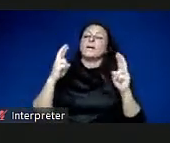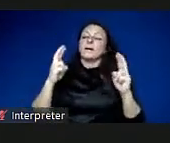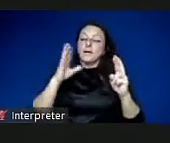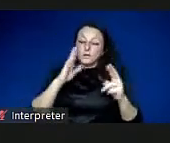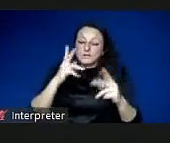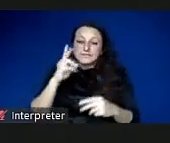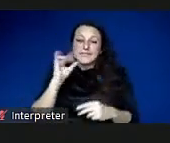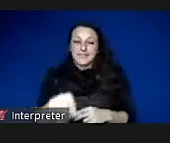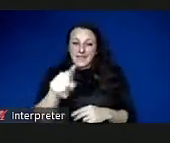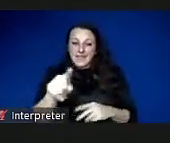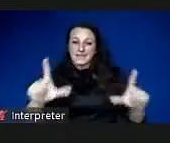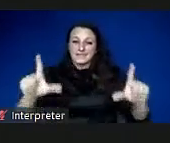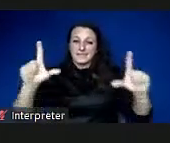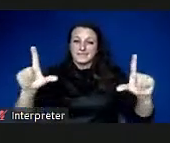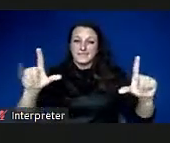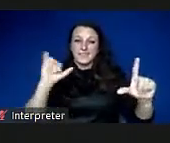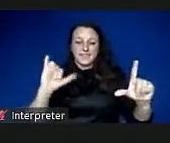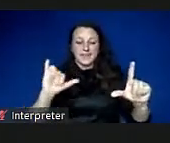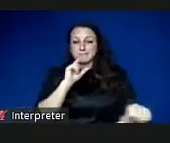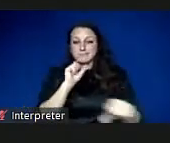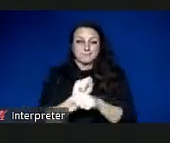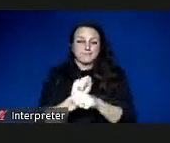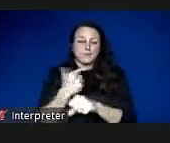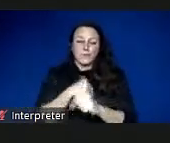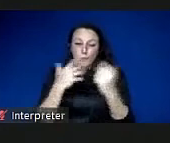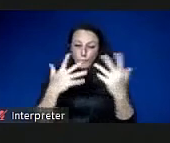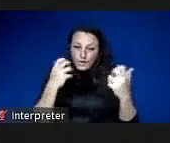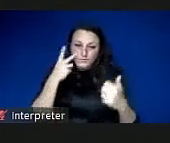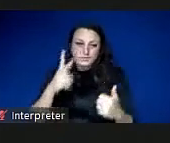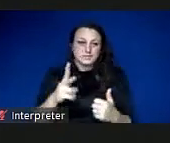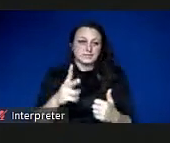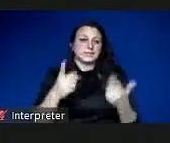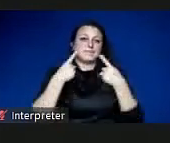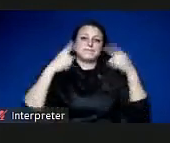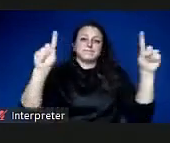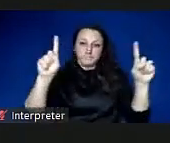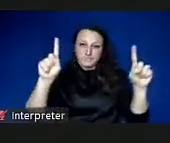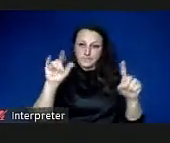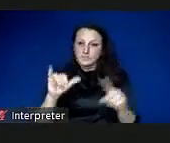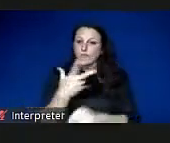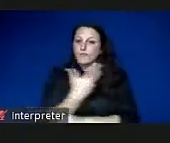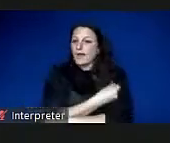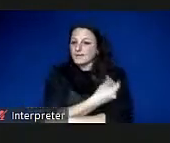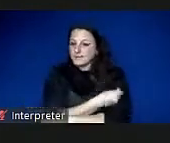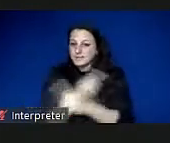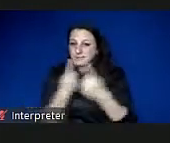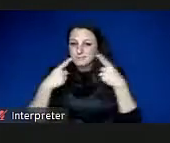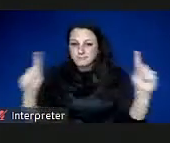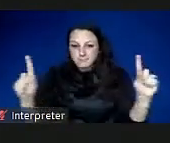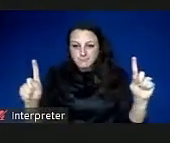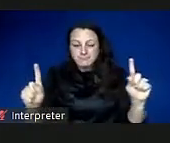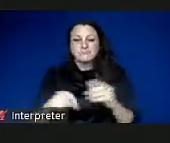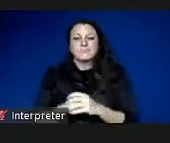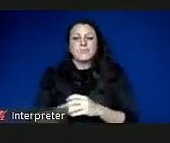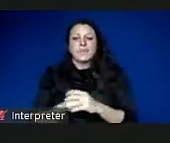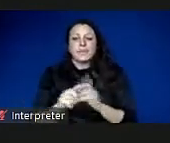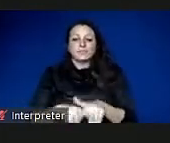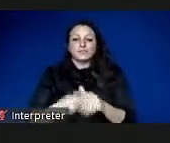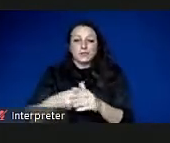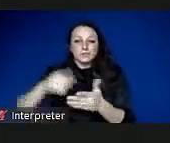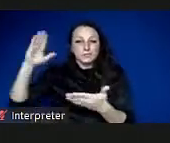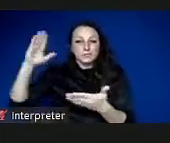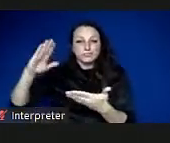light that we have been waiting for. This is the impact that vaccines are having. It is starting to stem the tide of cases in these